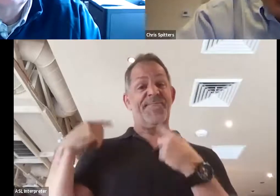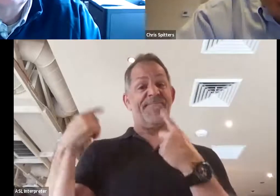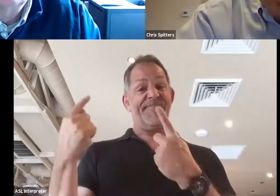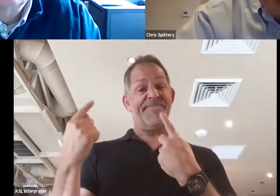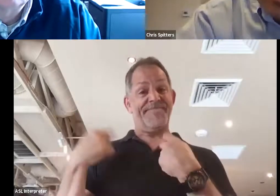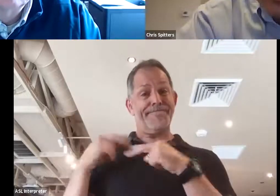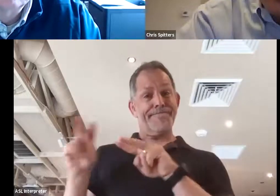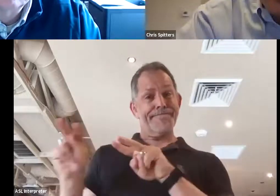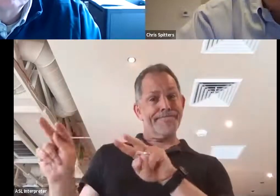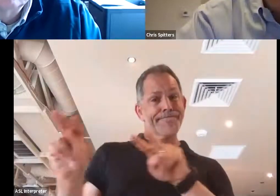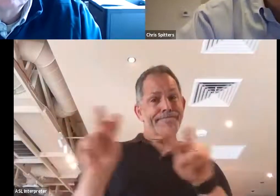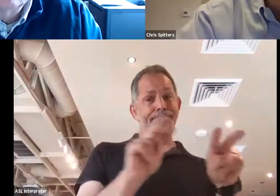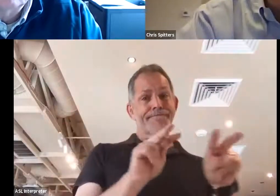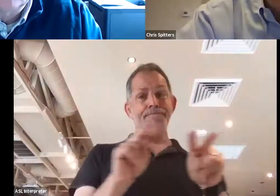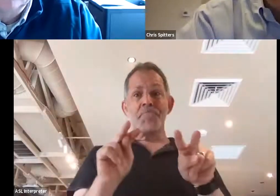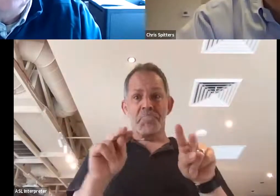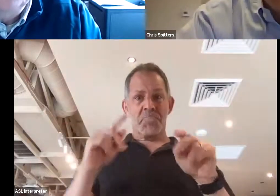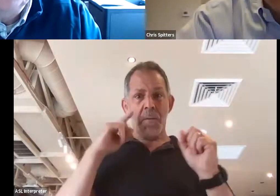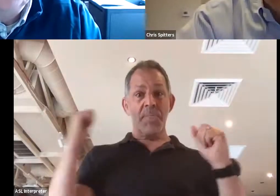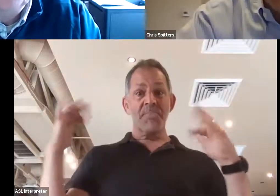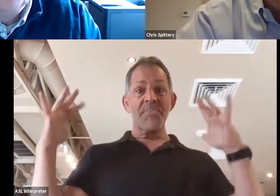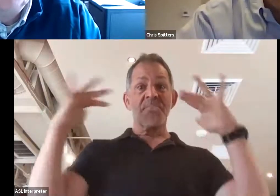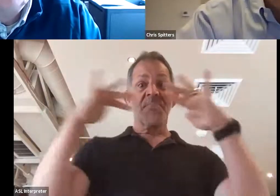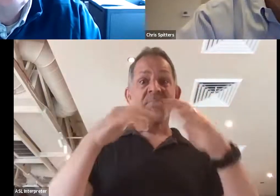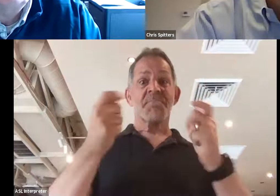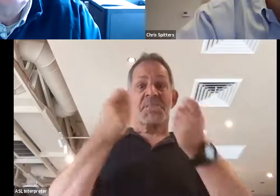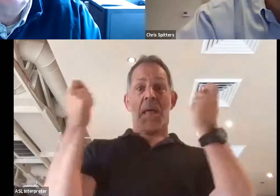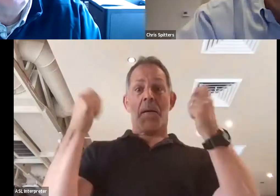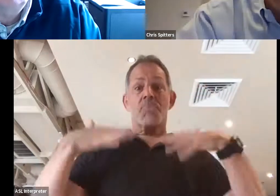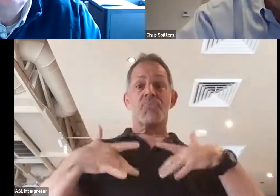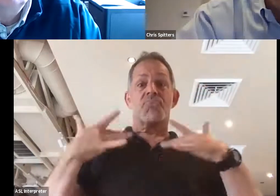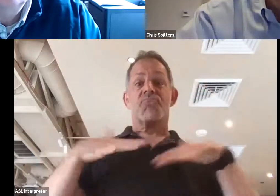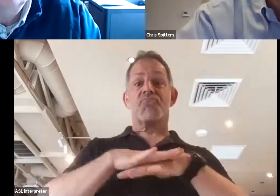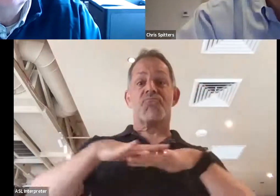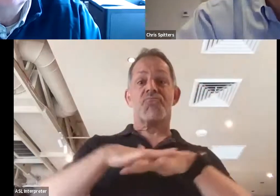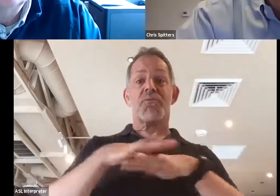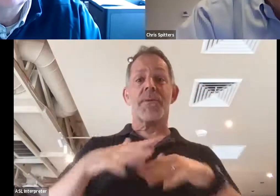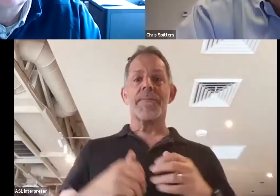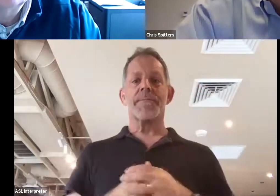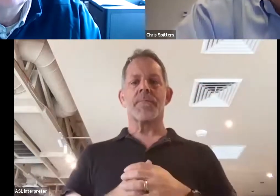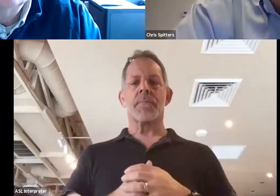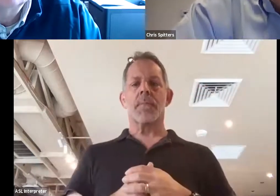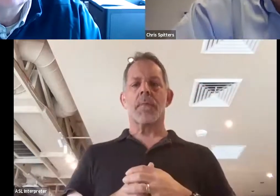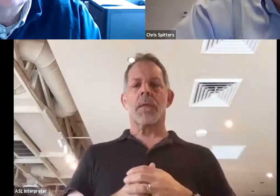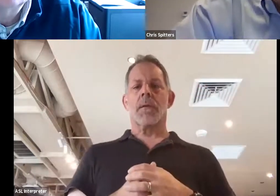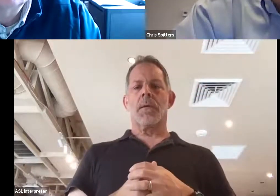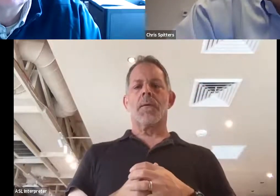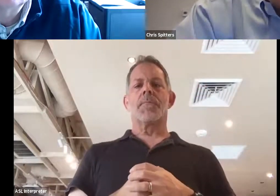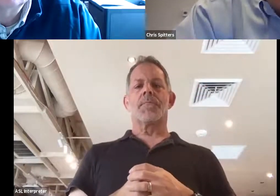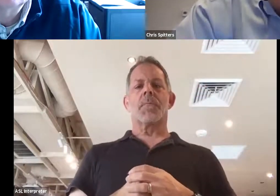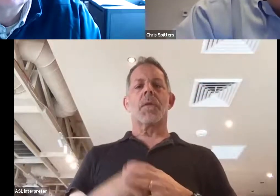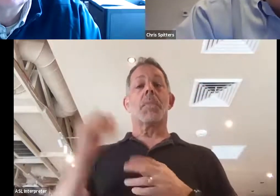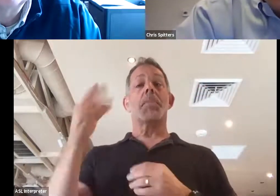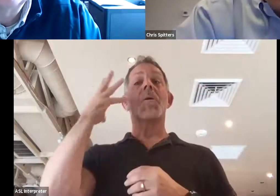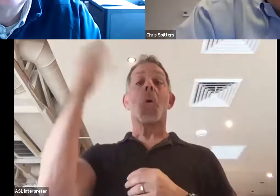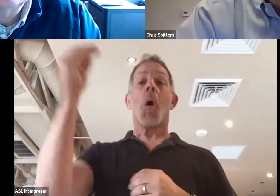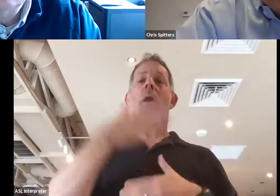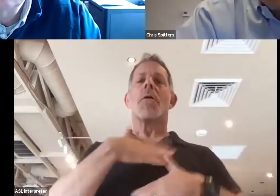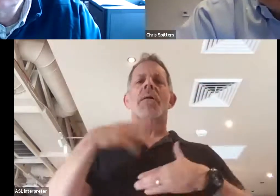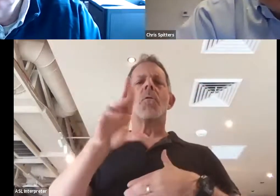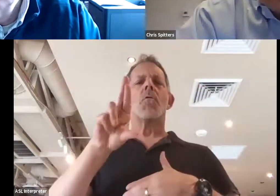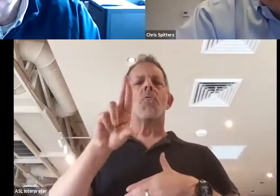from those smoke events, which brought people indoors. And then, as you'll recall, or my recollection